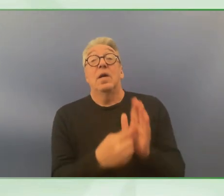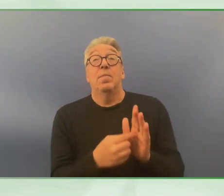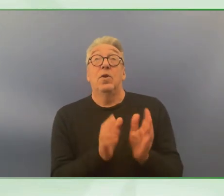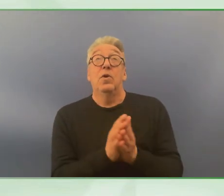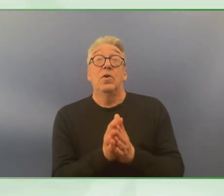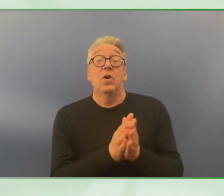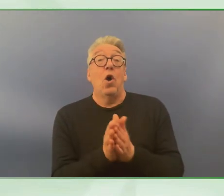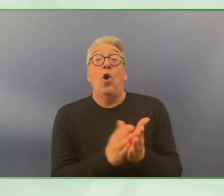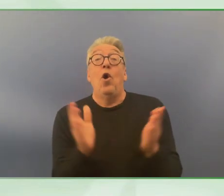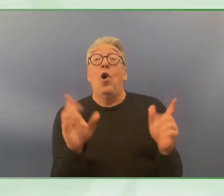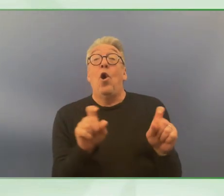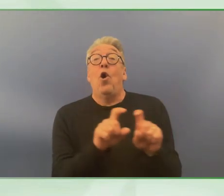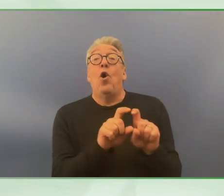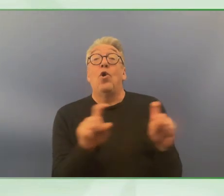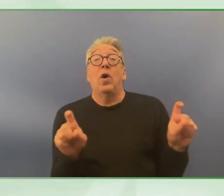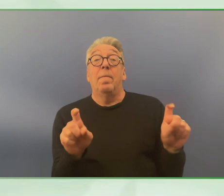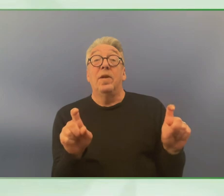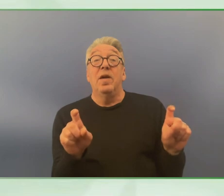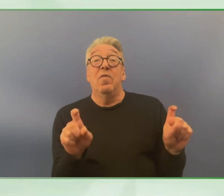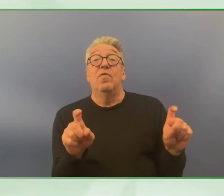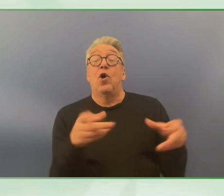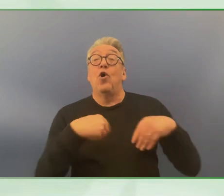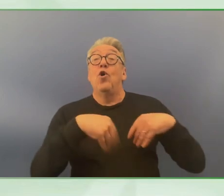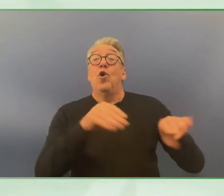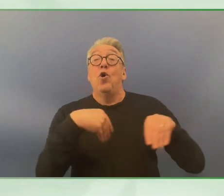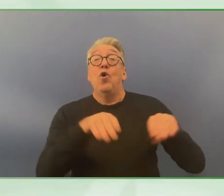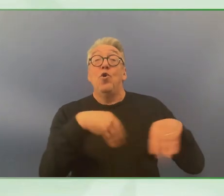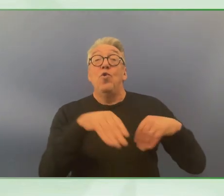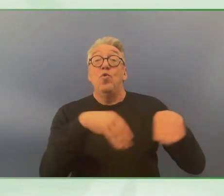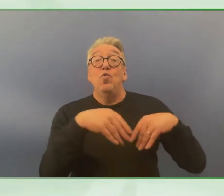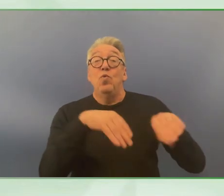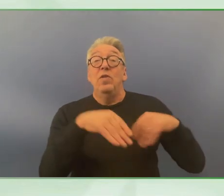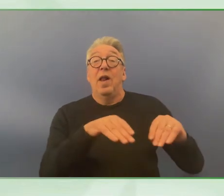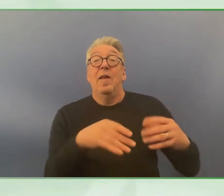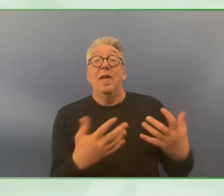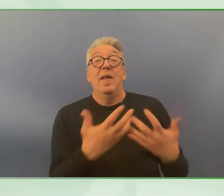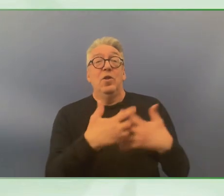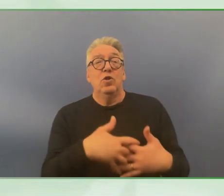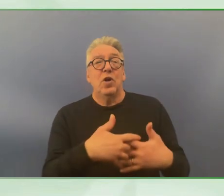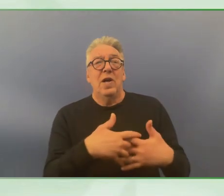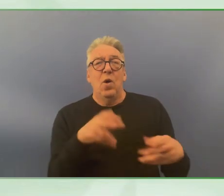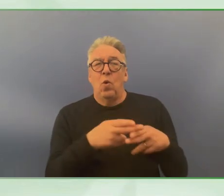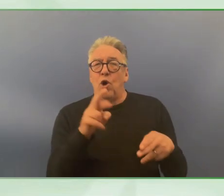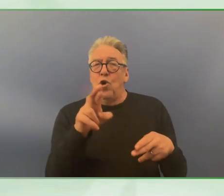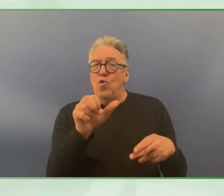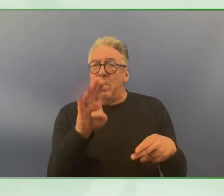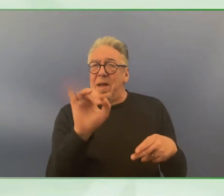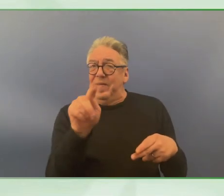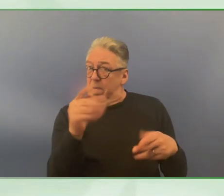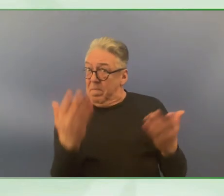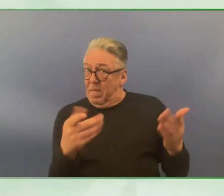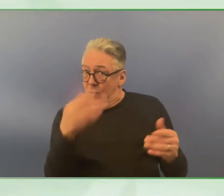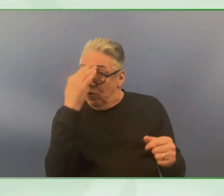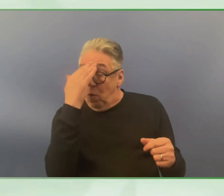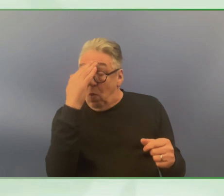of the retail industry, to name Brehuescu. Some of them might know it. They decided to do so, and it's really progressing. On the other